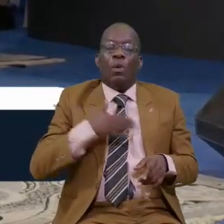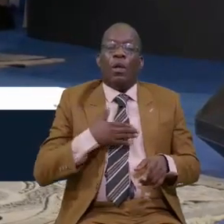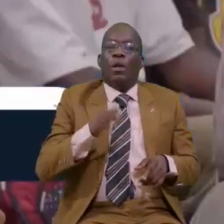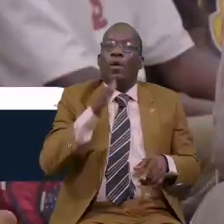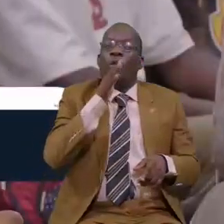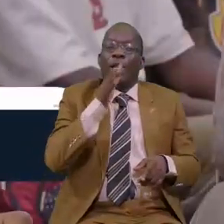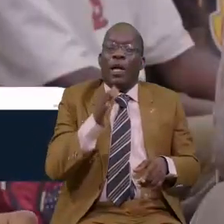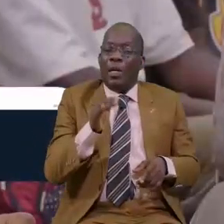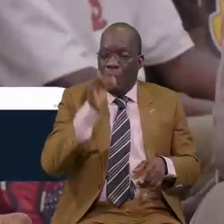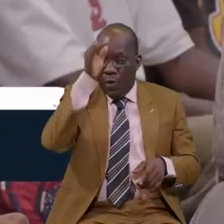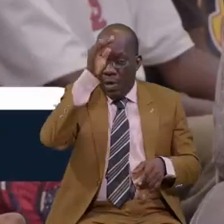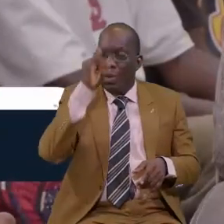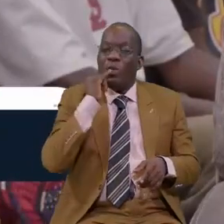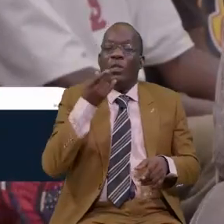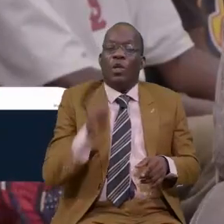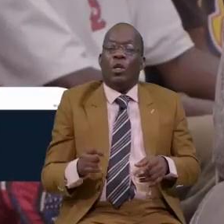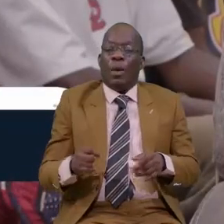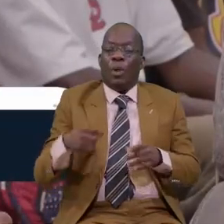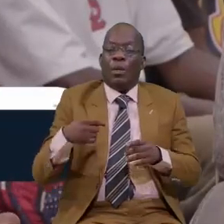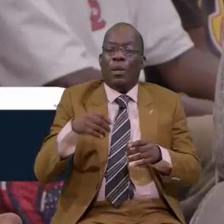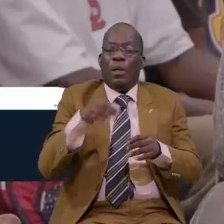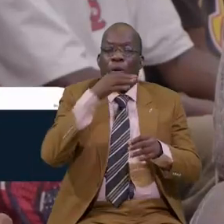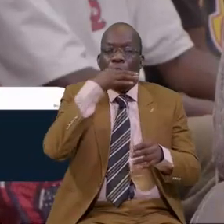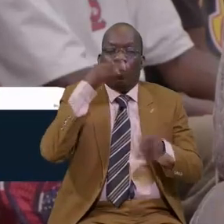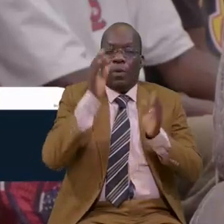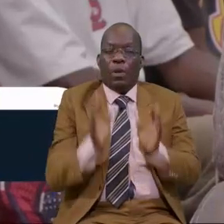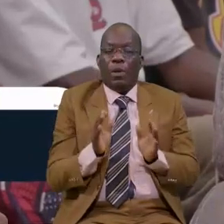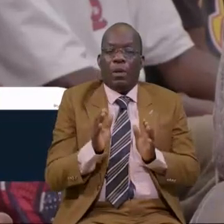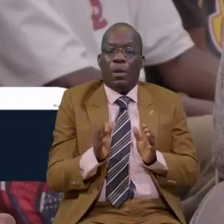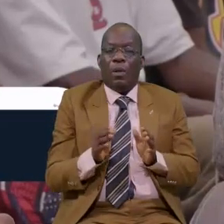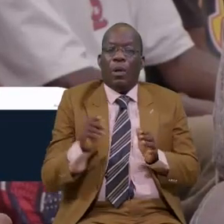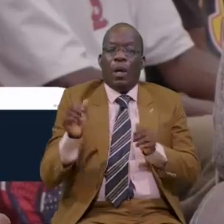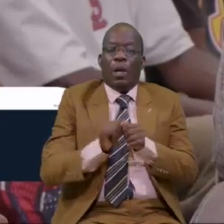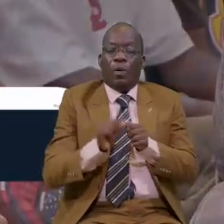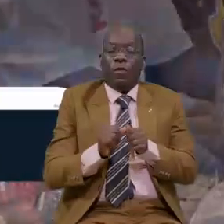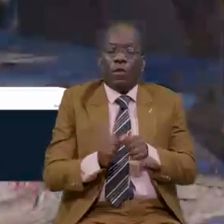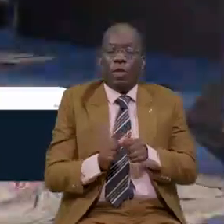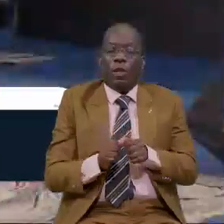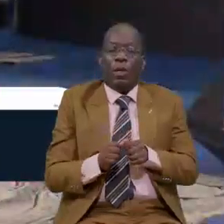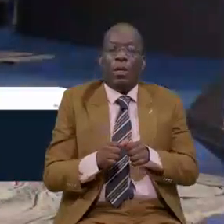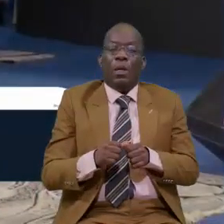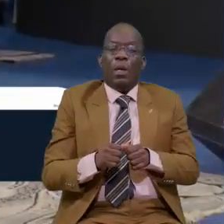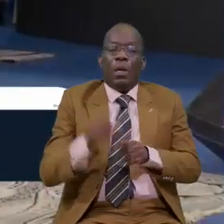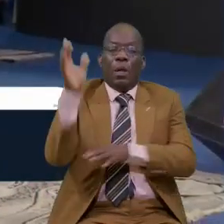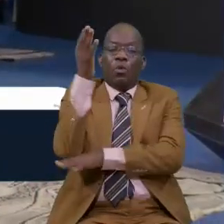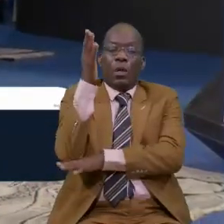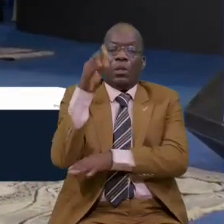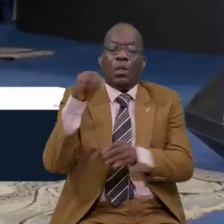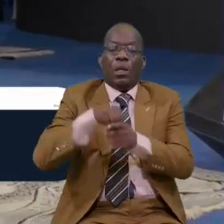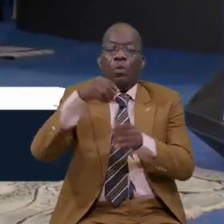2. In verse 2, every branch in me that beareth fruit. And that beareth not fruit,